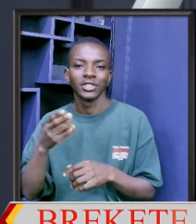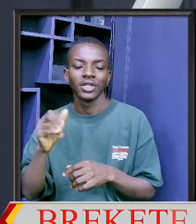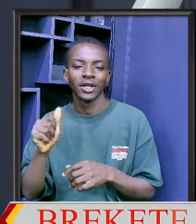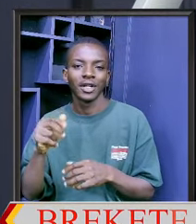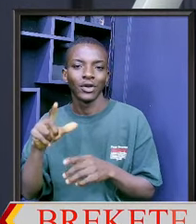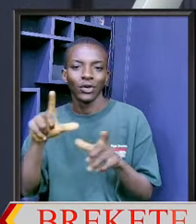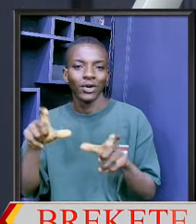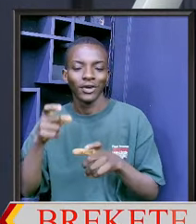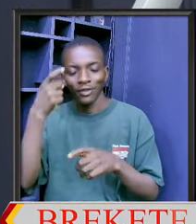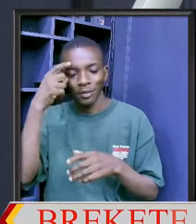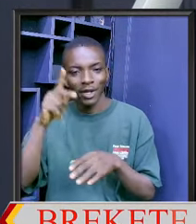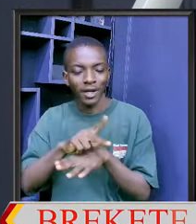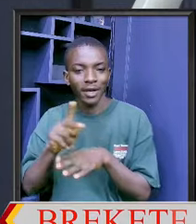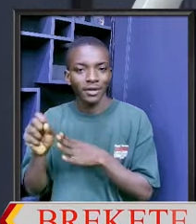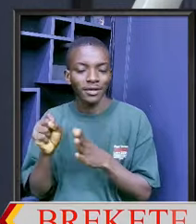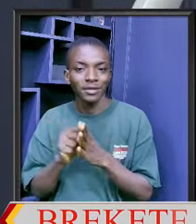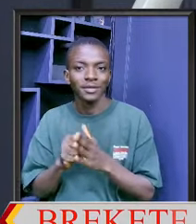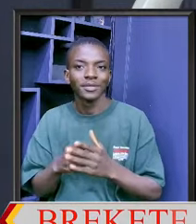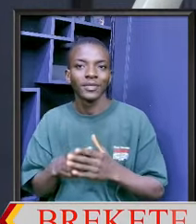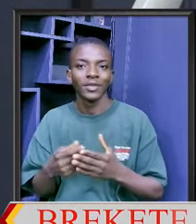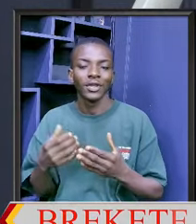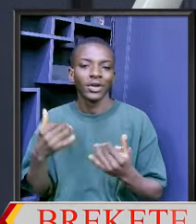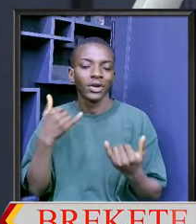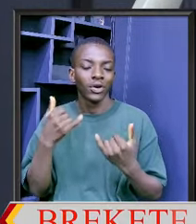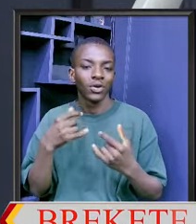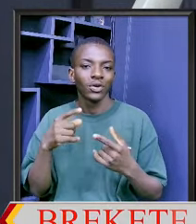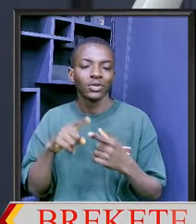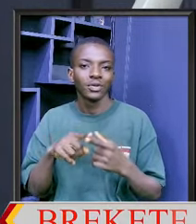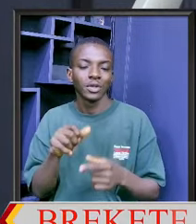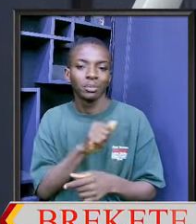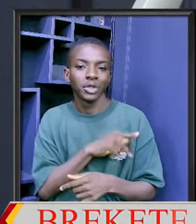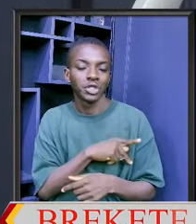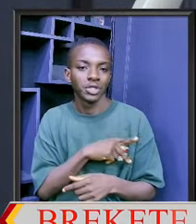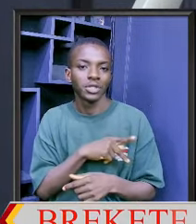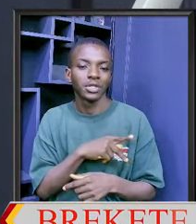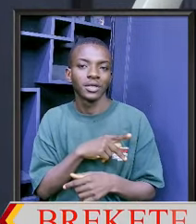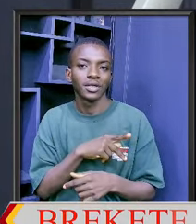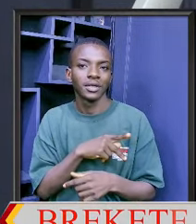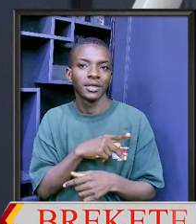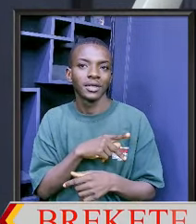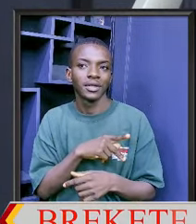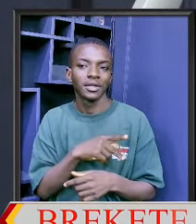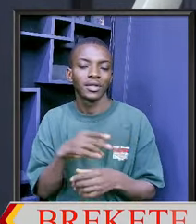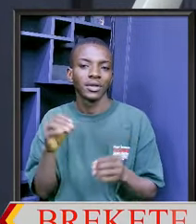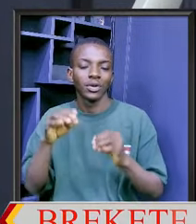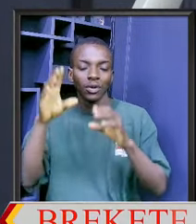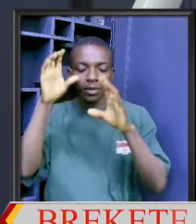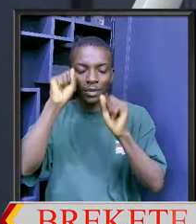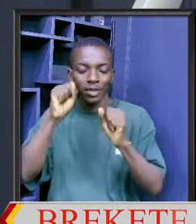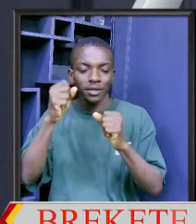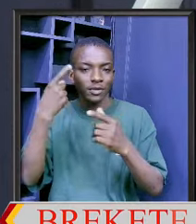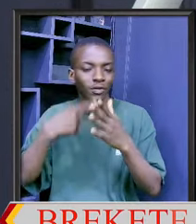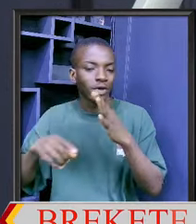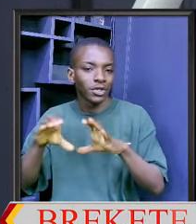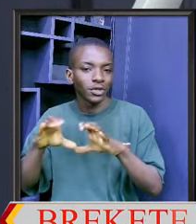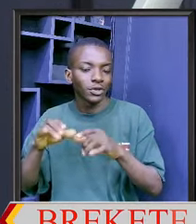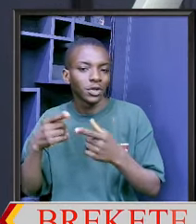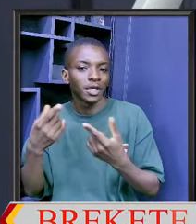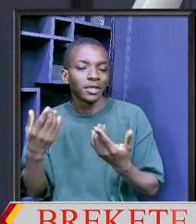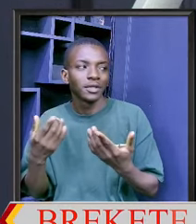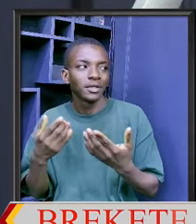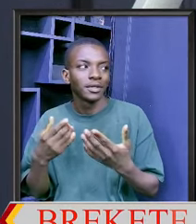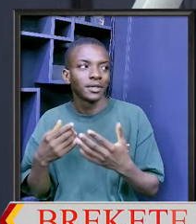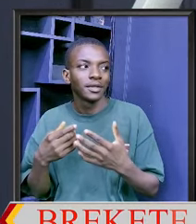Mm-hmm. Yes, sir. I call to appreciate Ordinary President for what he's